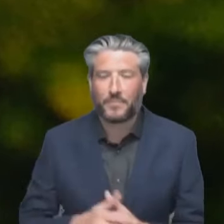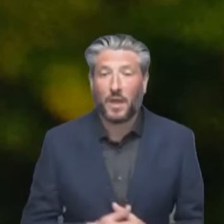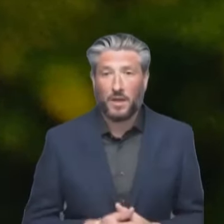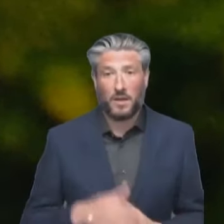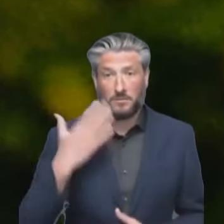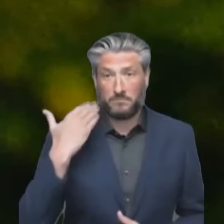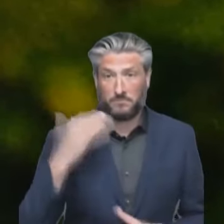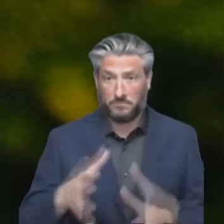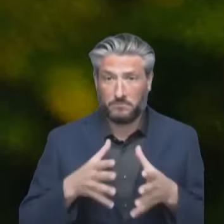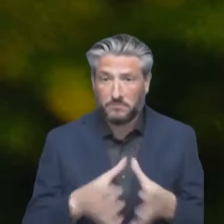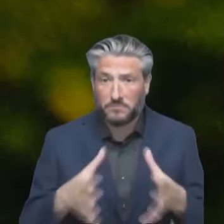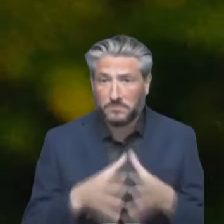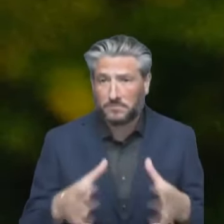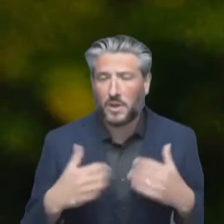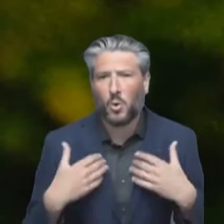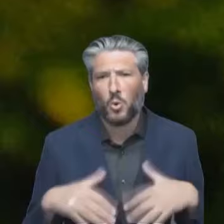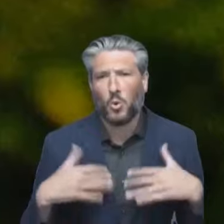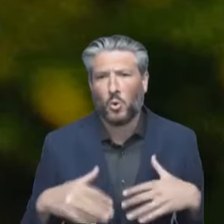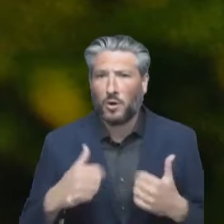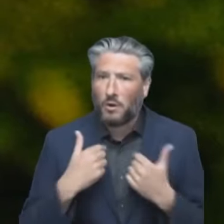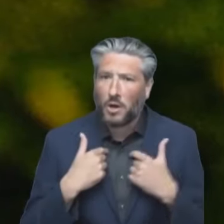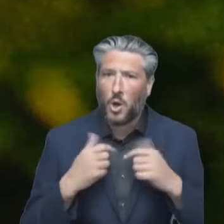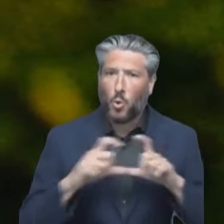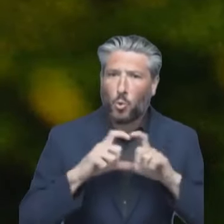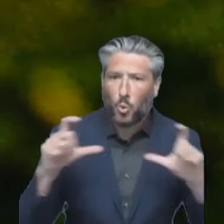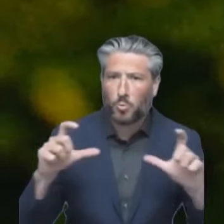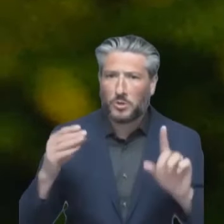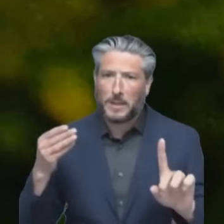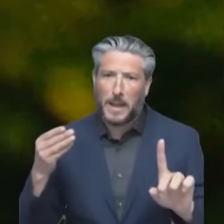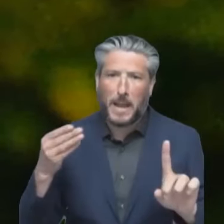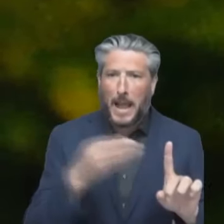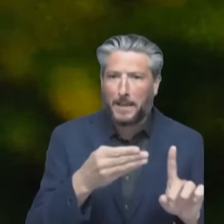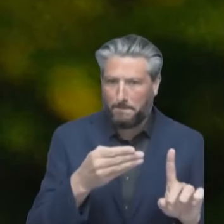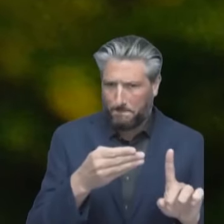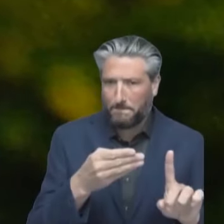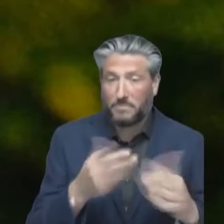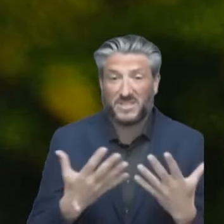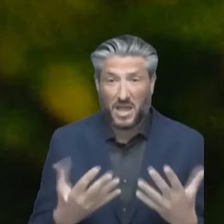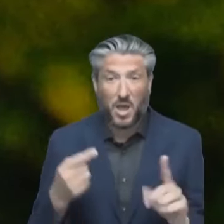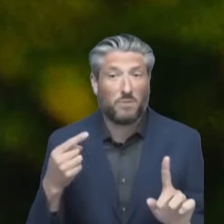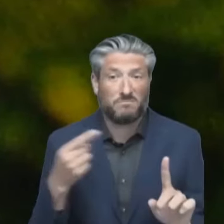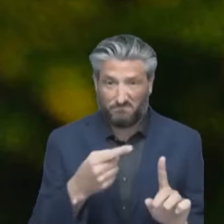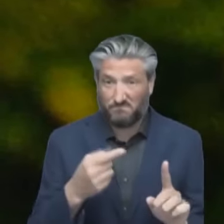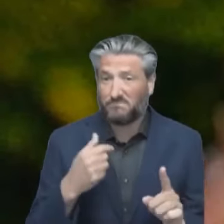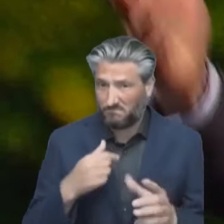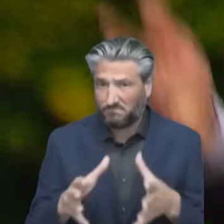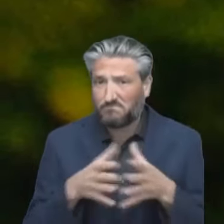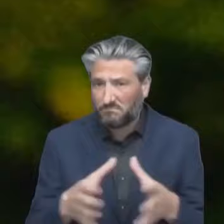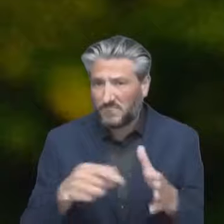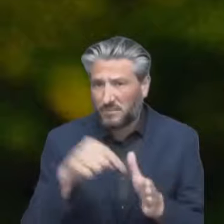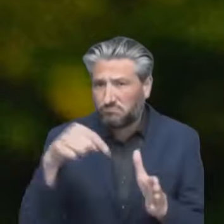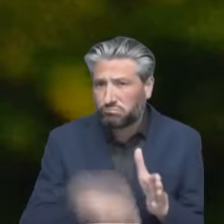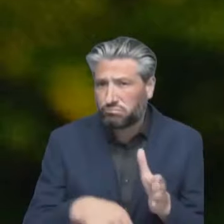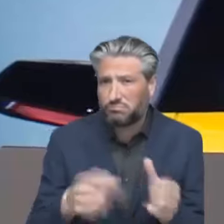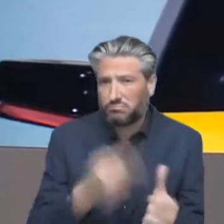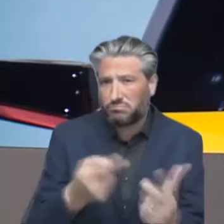talks about the corporate purpose that we're all going to talk about now, and that I would like to reveal to you, although with some